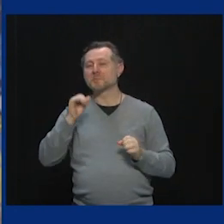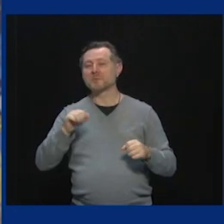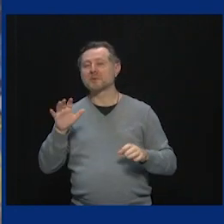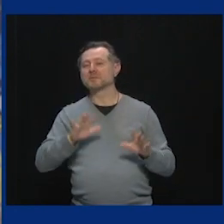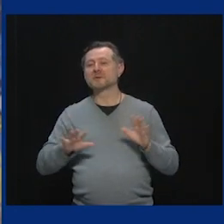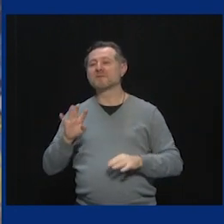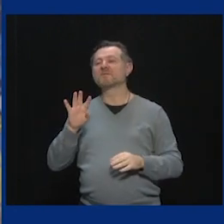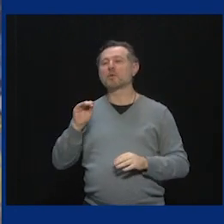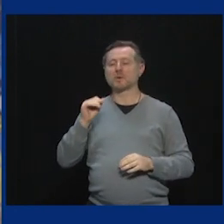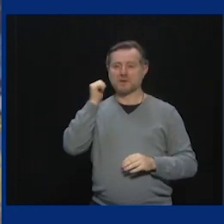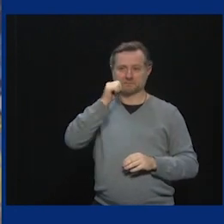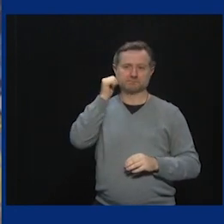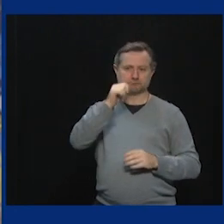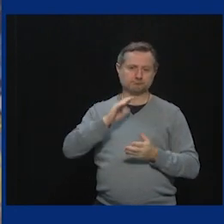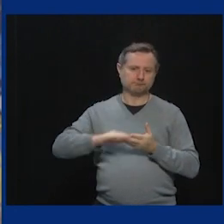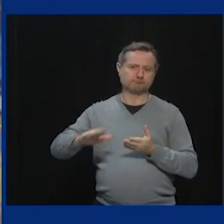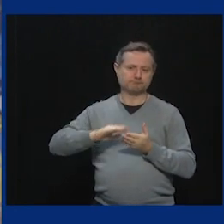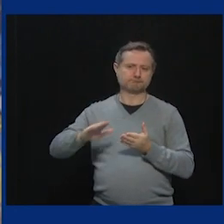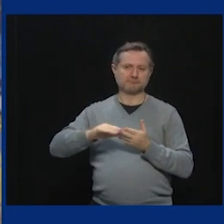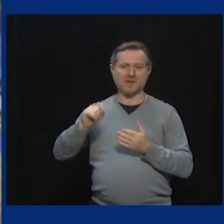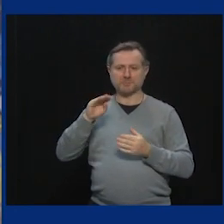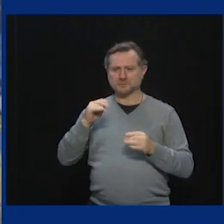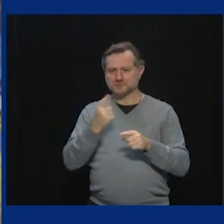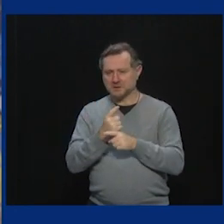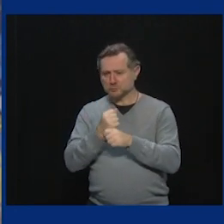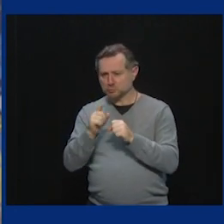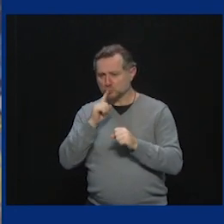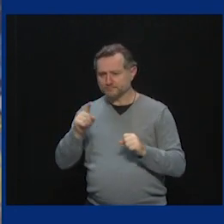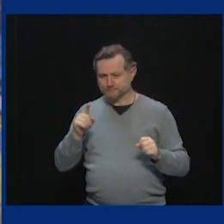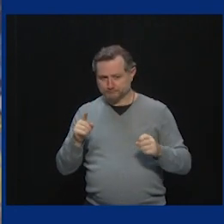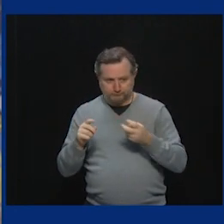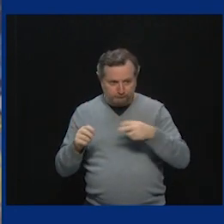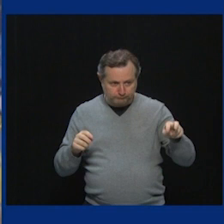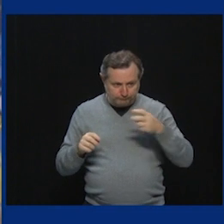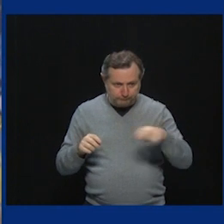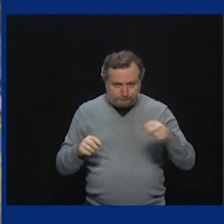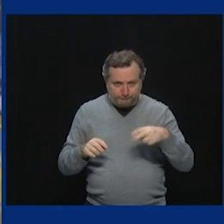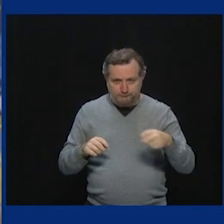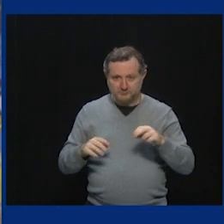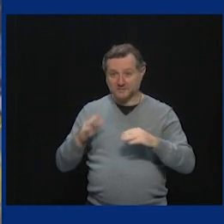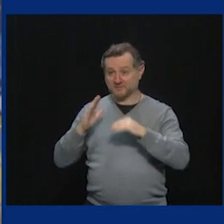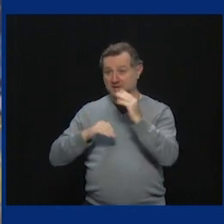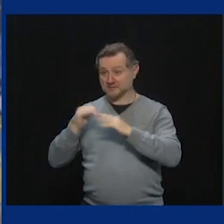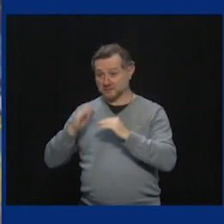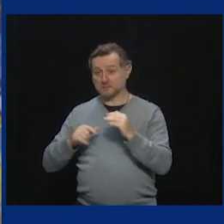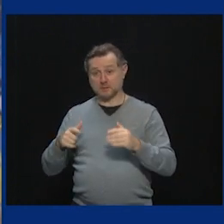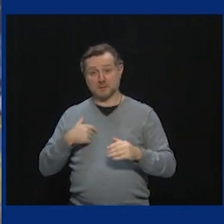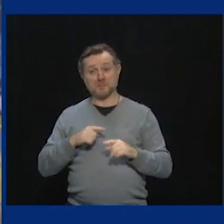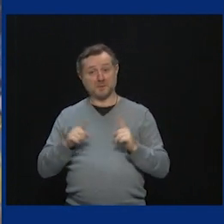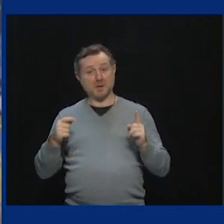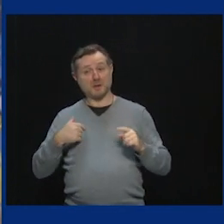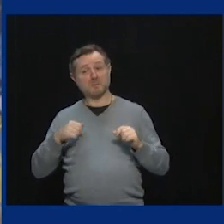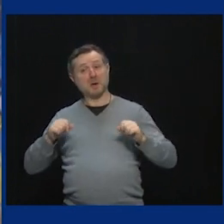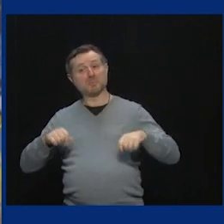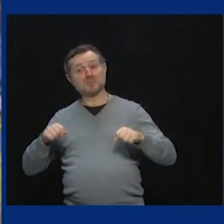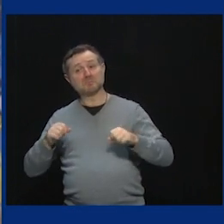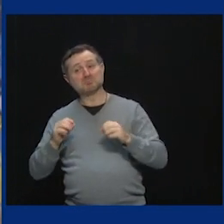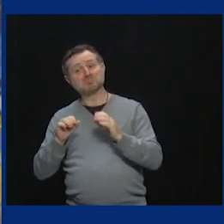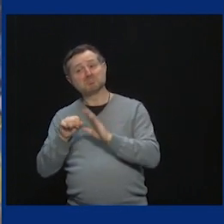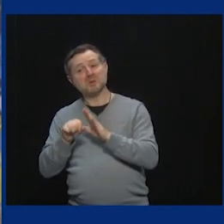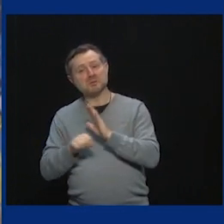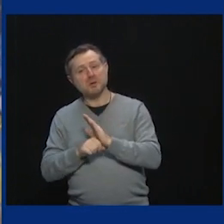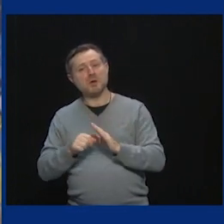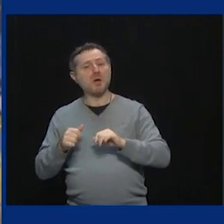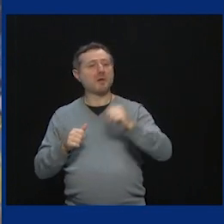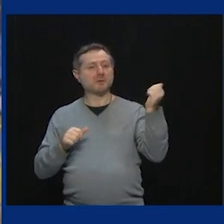manage the proper and safe transport of people to other facilities. But we have the capacity in our state prisons, and I've